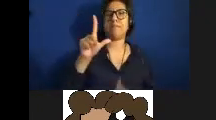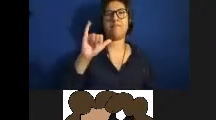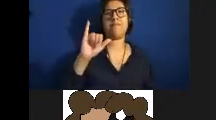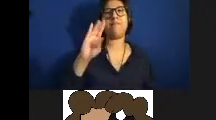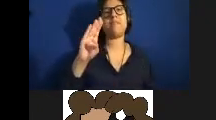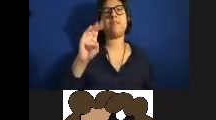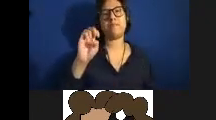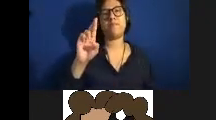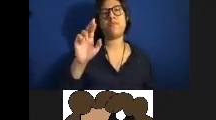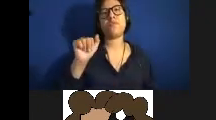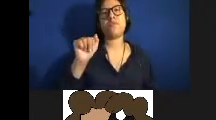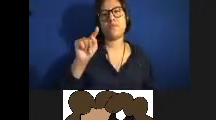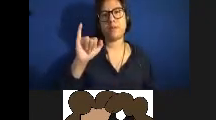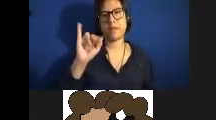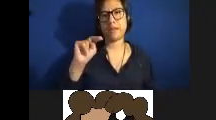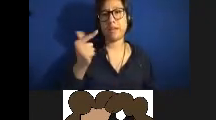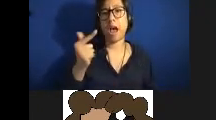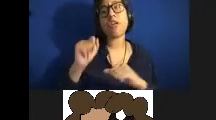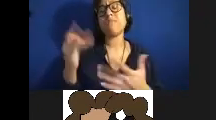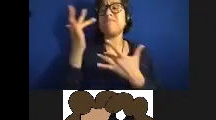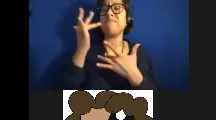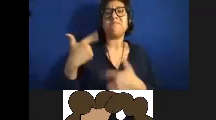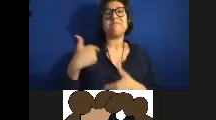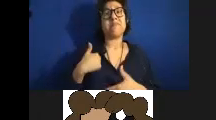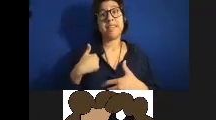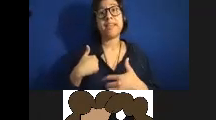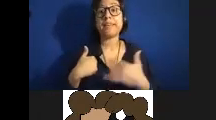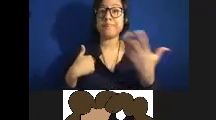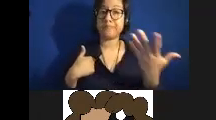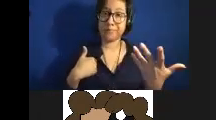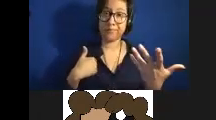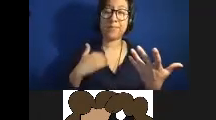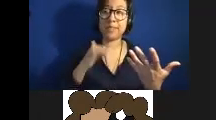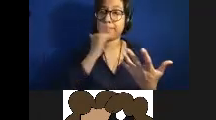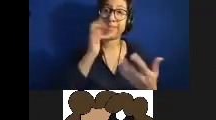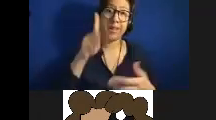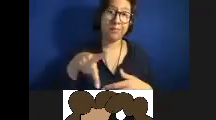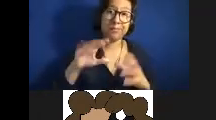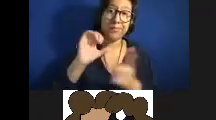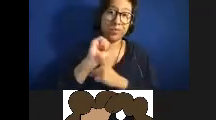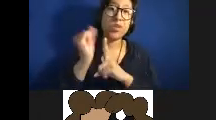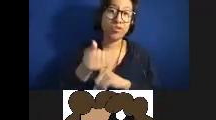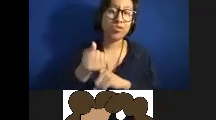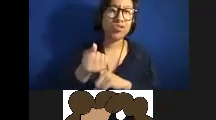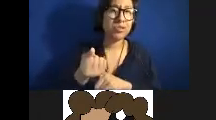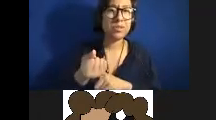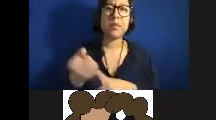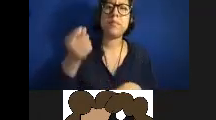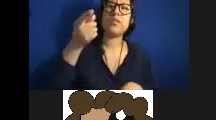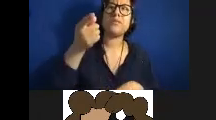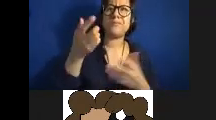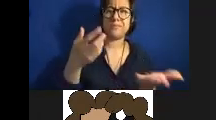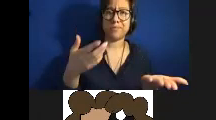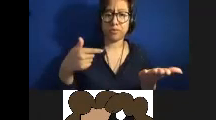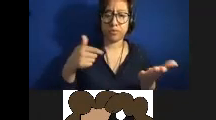way, because I could think of, like, oh, pity me, which is a mess of situation, but, like, you have to be a hurt person to